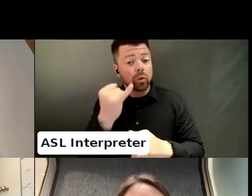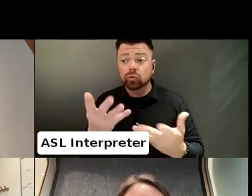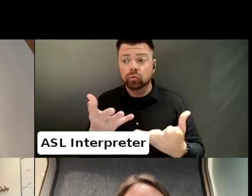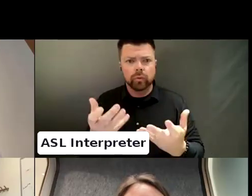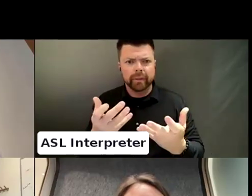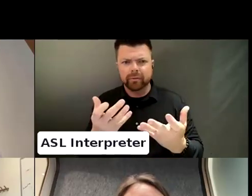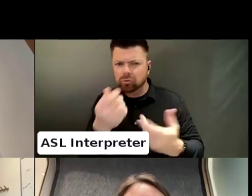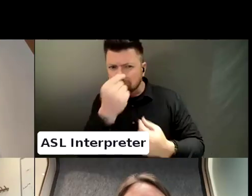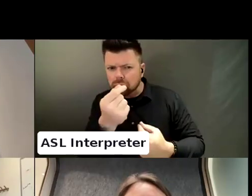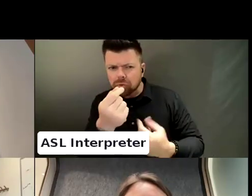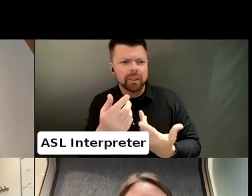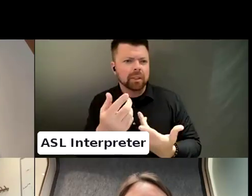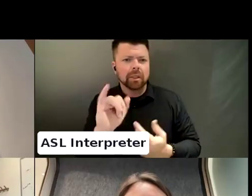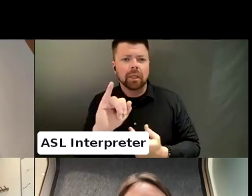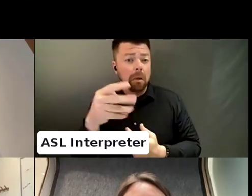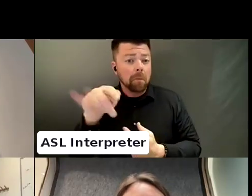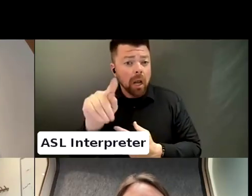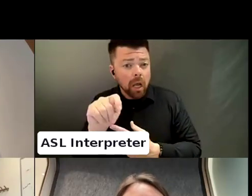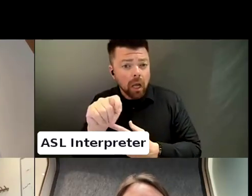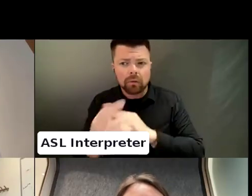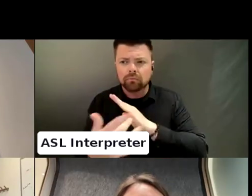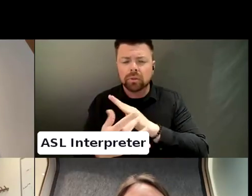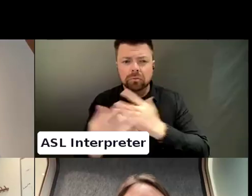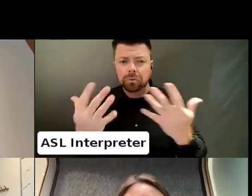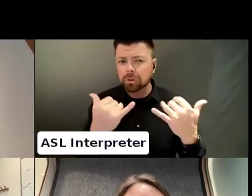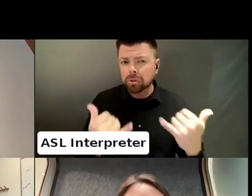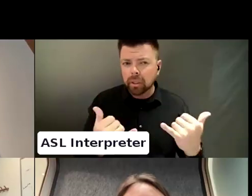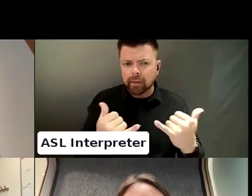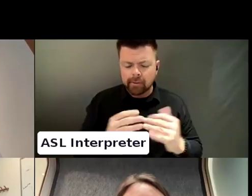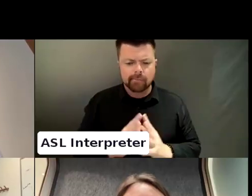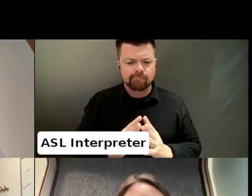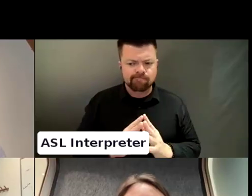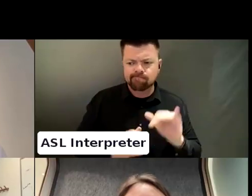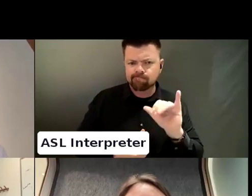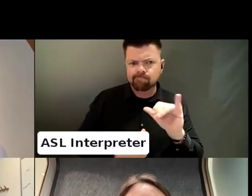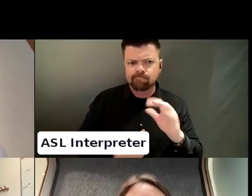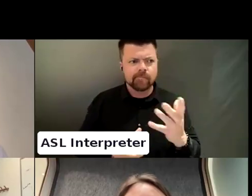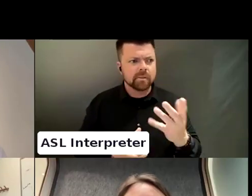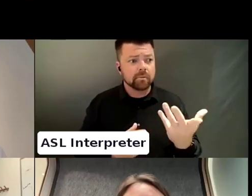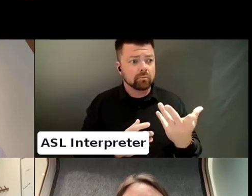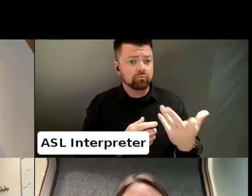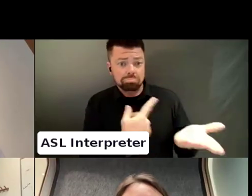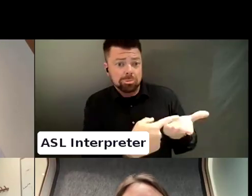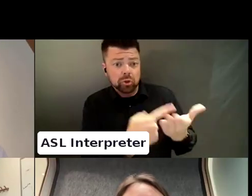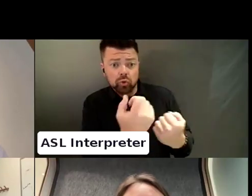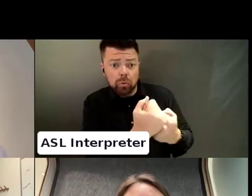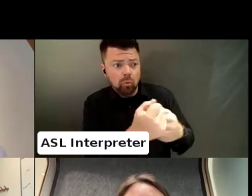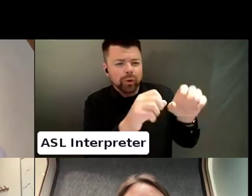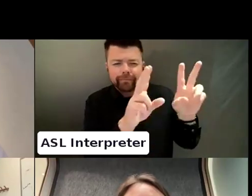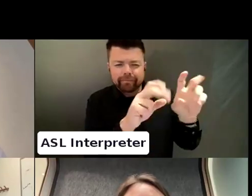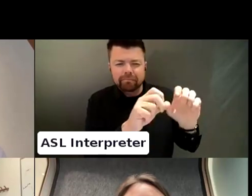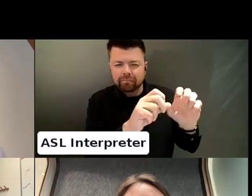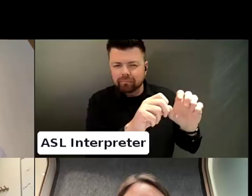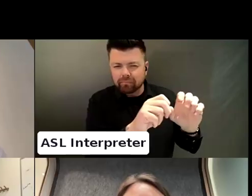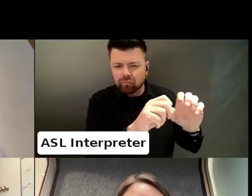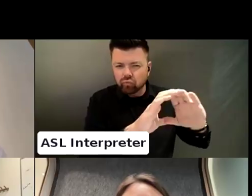do your investigation and spend some time thinking about it and talking to your support systems and your various clinicians before you make that